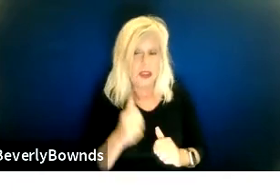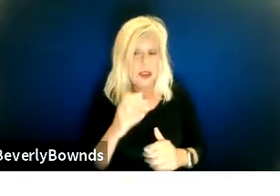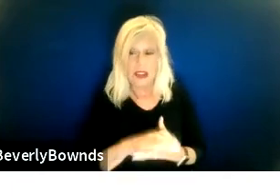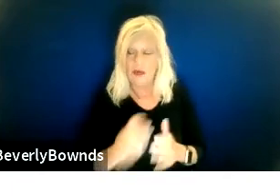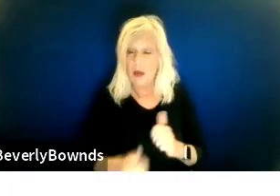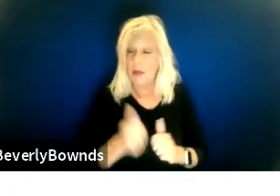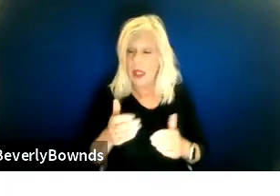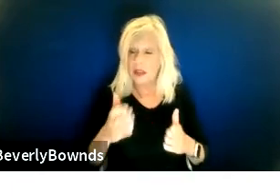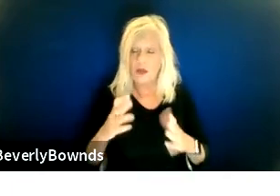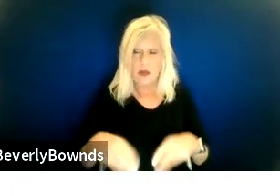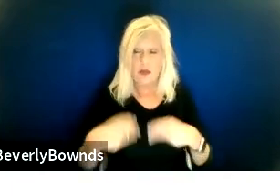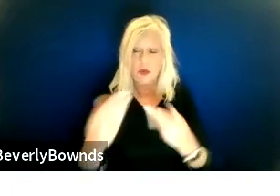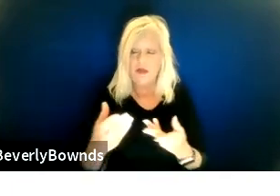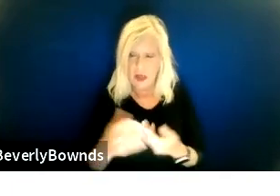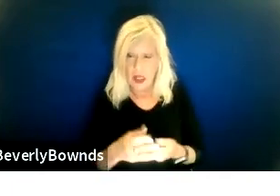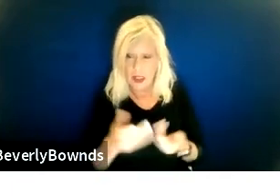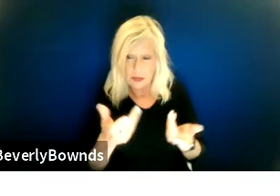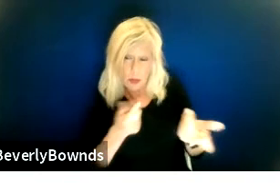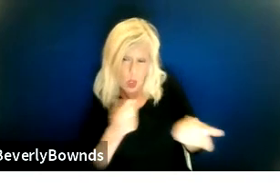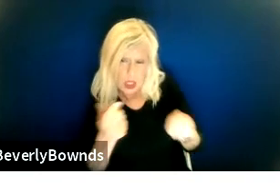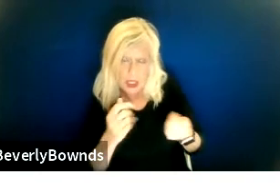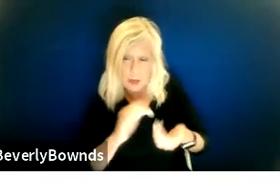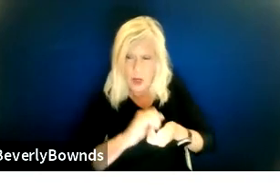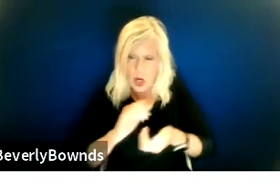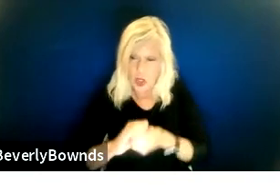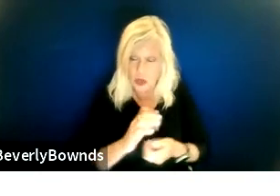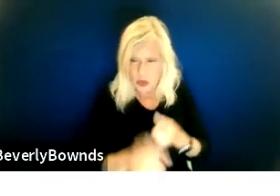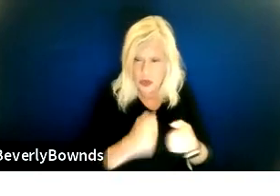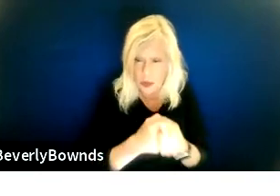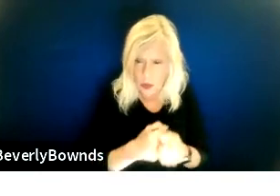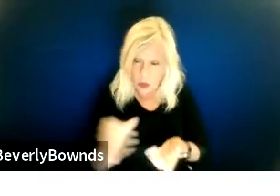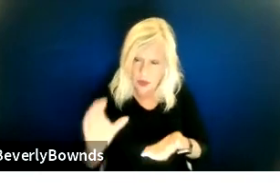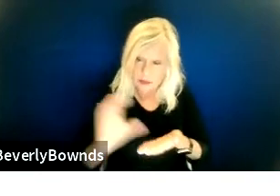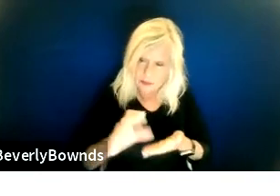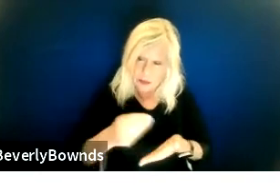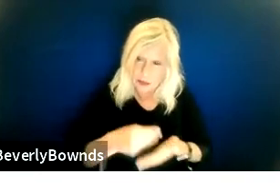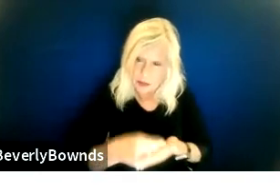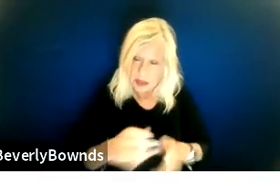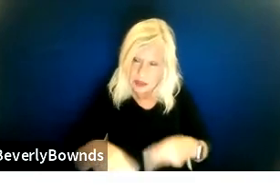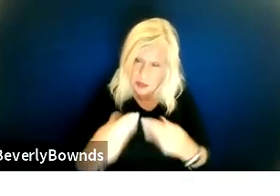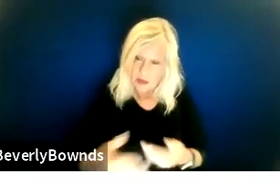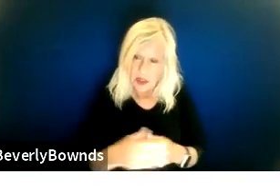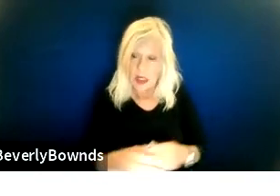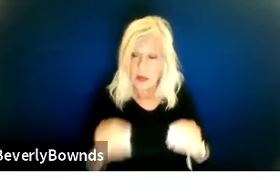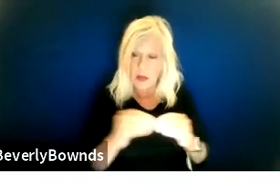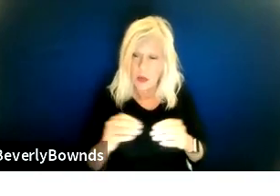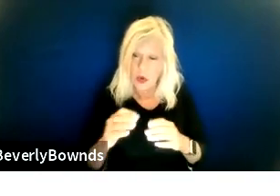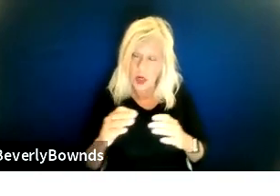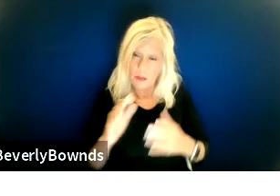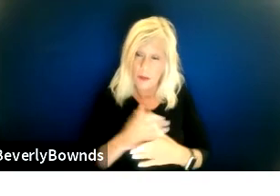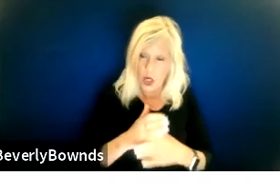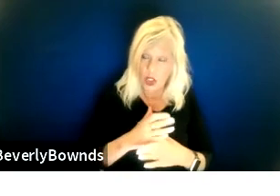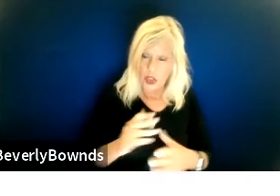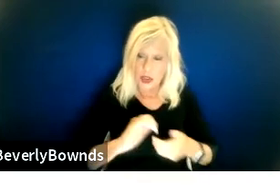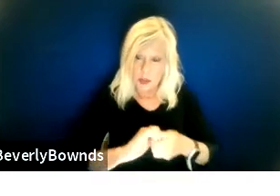to engage strategic partners and justify the development effort. And these could range from a large number of strategic partners like Zwift